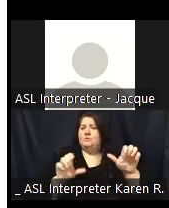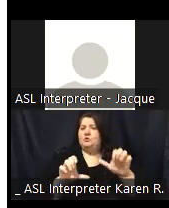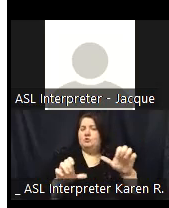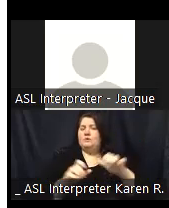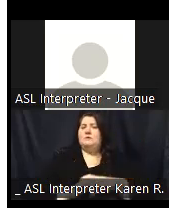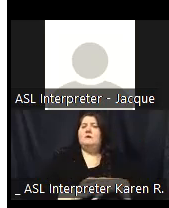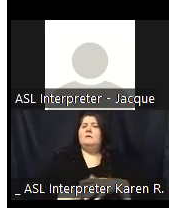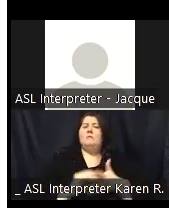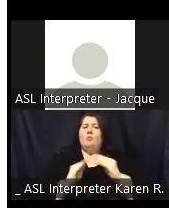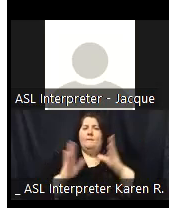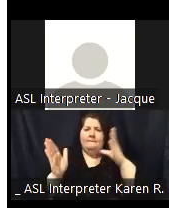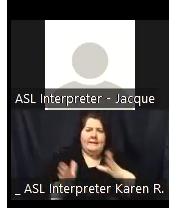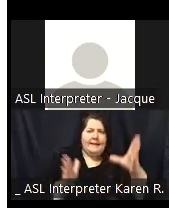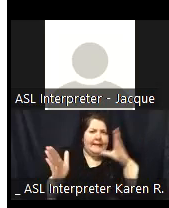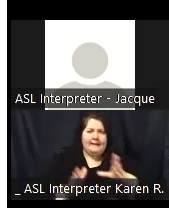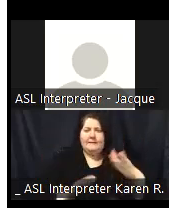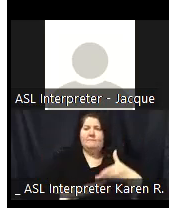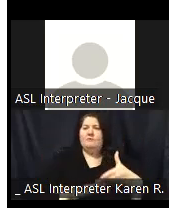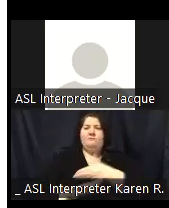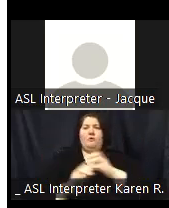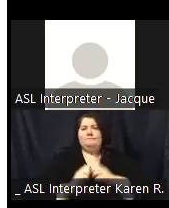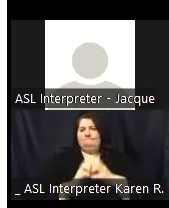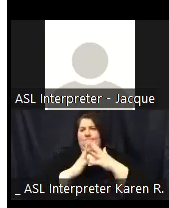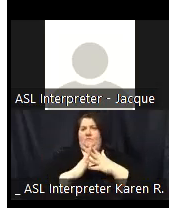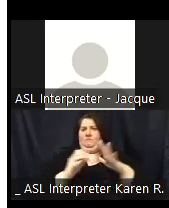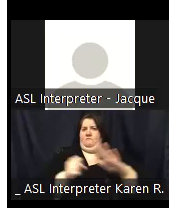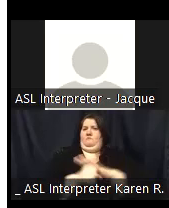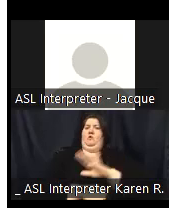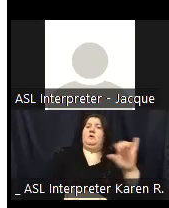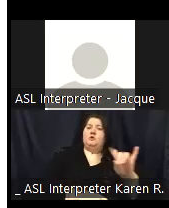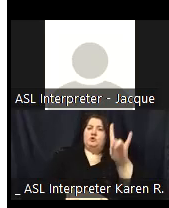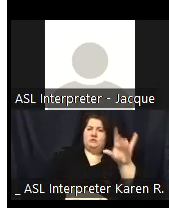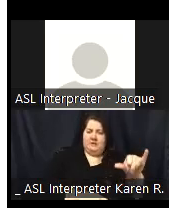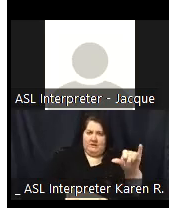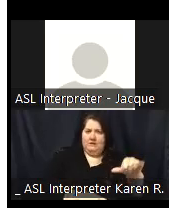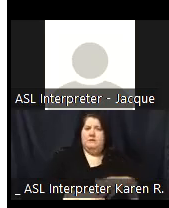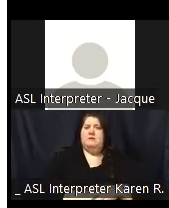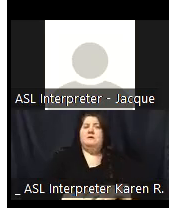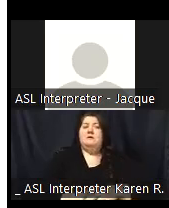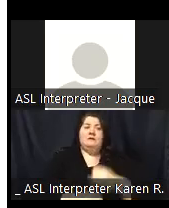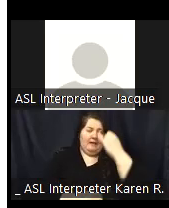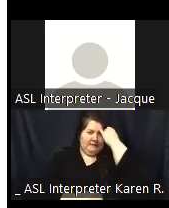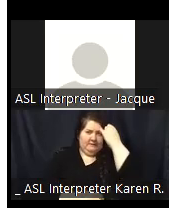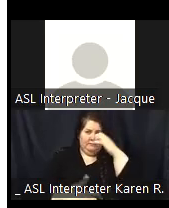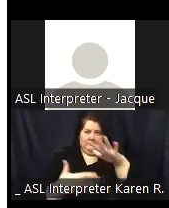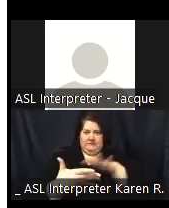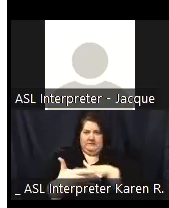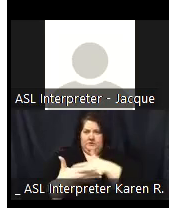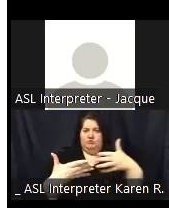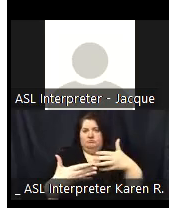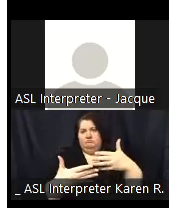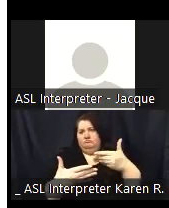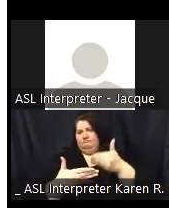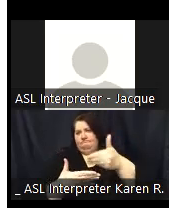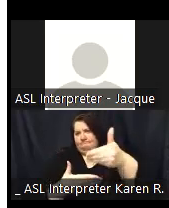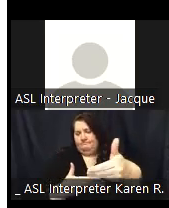little bit more planning around that before they launch in July. But the idea is that they would be scheduled on a regular basis,